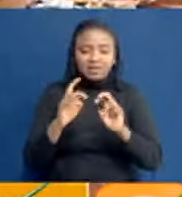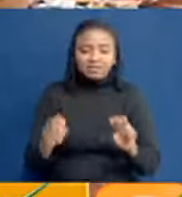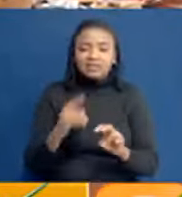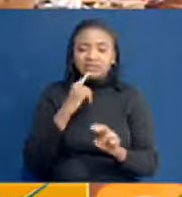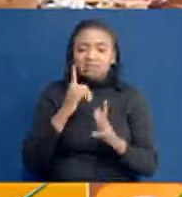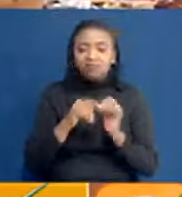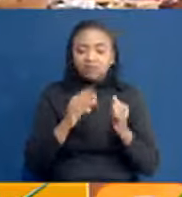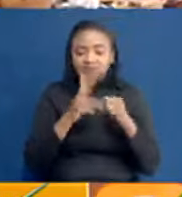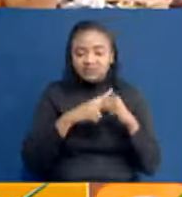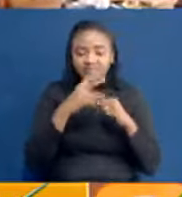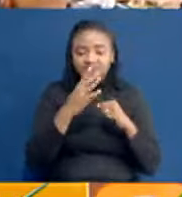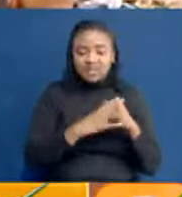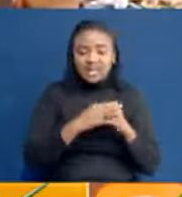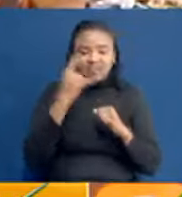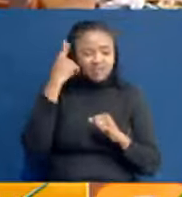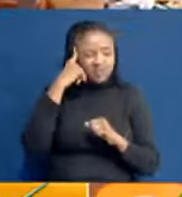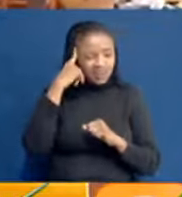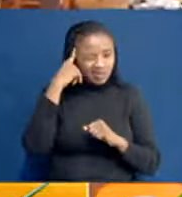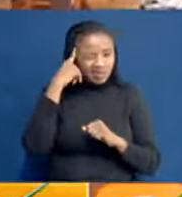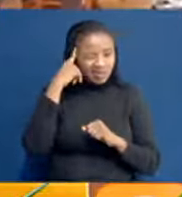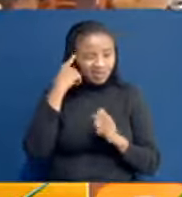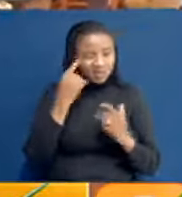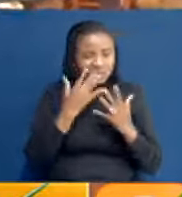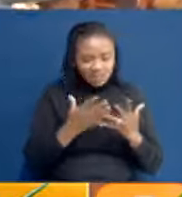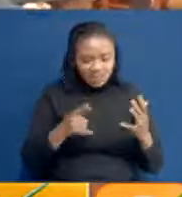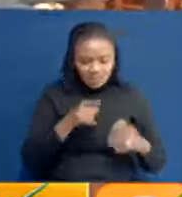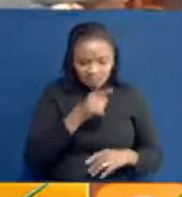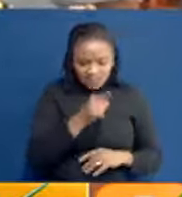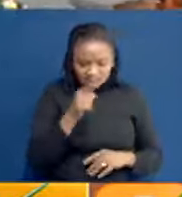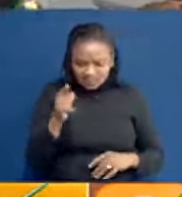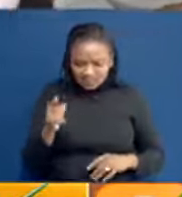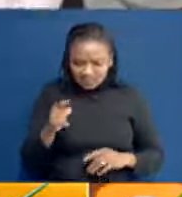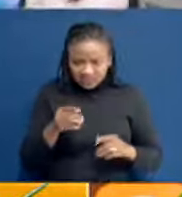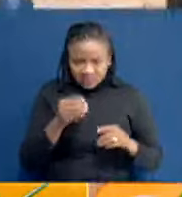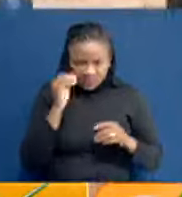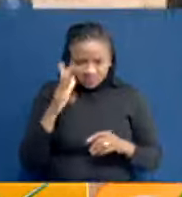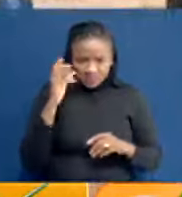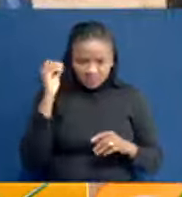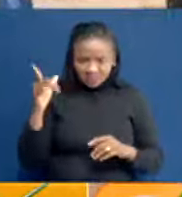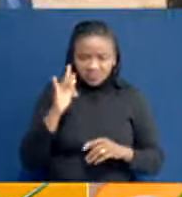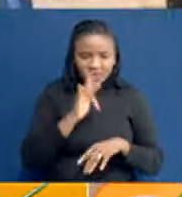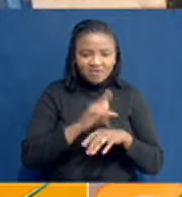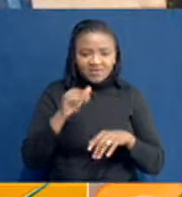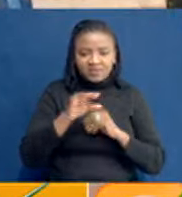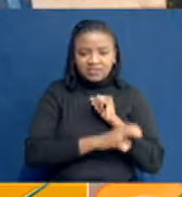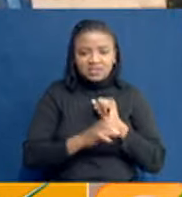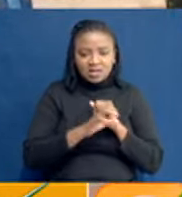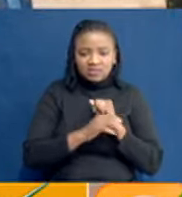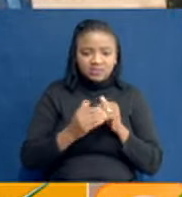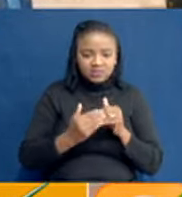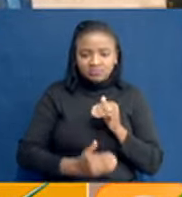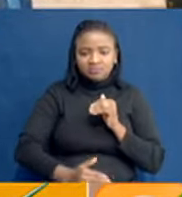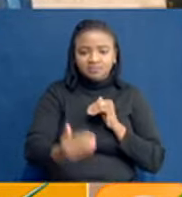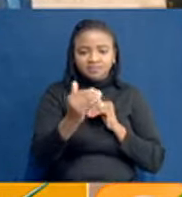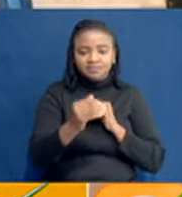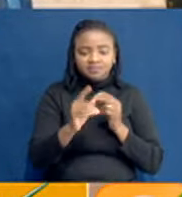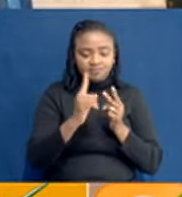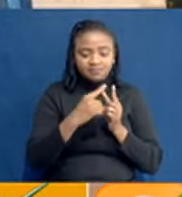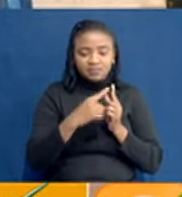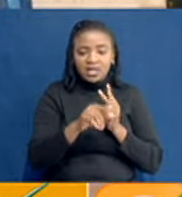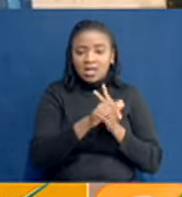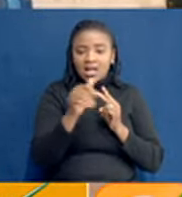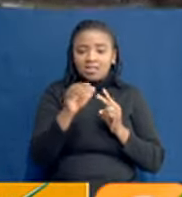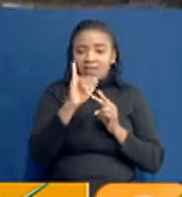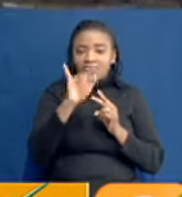thought that the ever-rising cost of living was driving the country in the wrong direction. A similar one by Ipsos